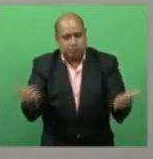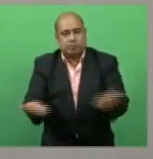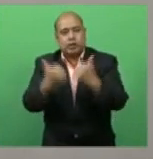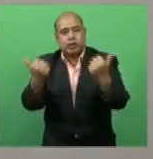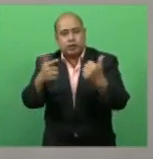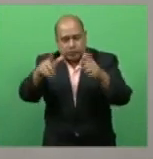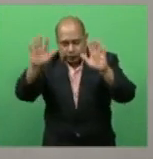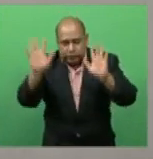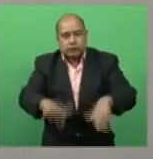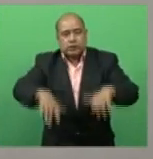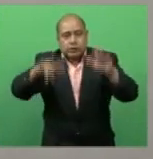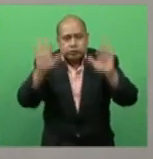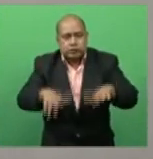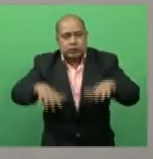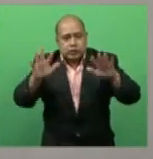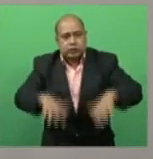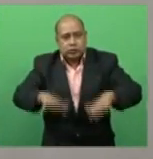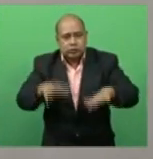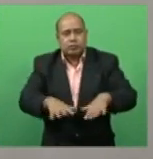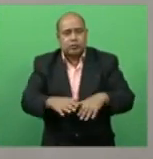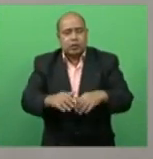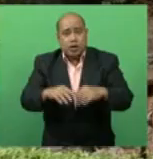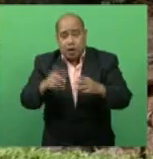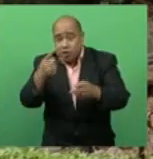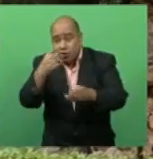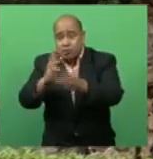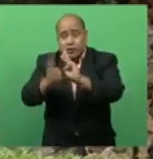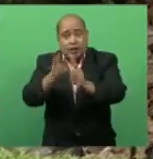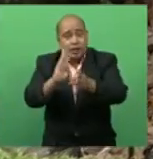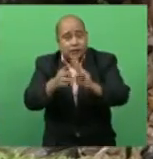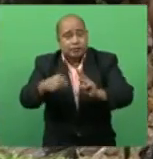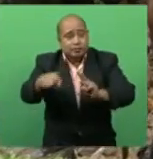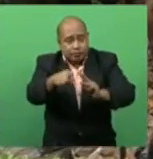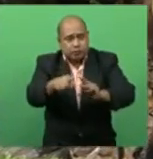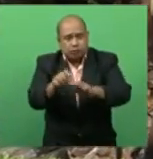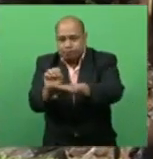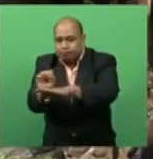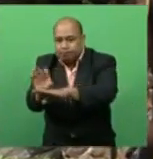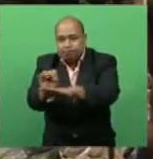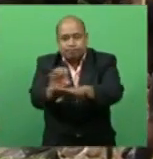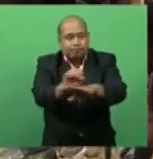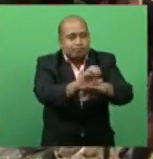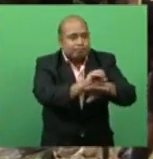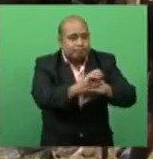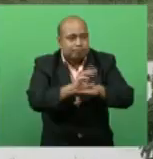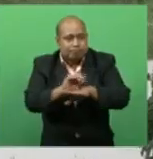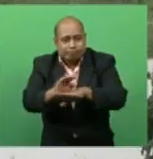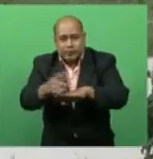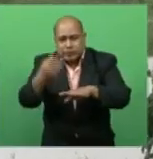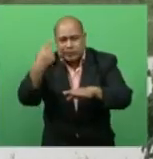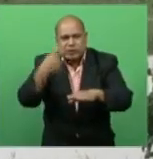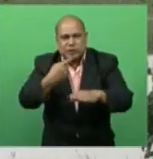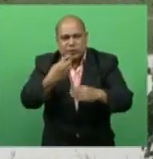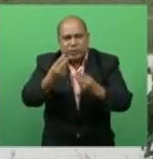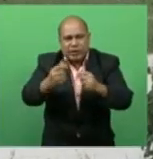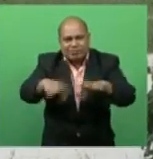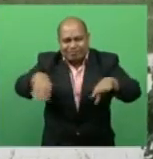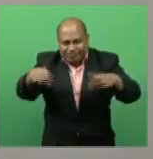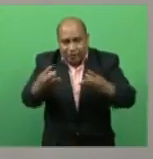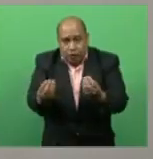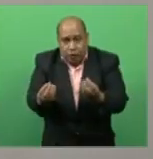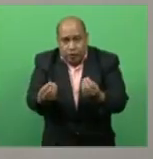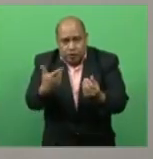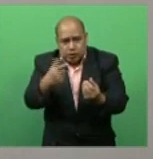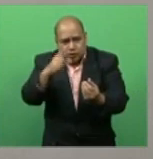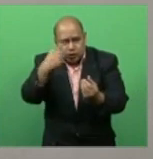Advisory from the Met is that our soil are very saturated with rain, so it's going to be very easy for this rain to, for flash flooding to